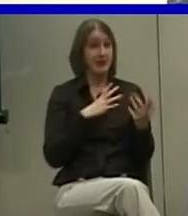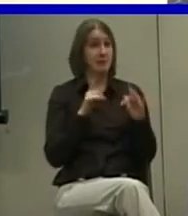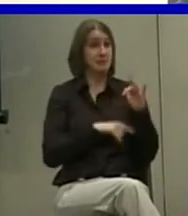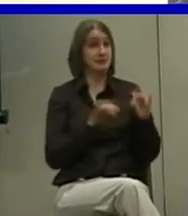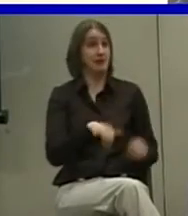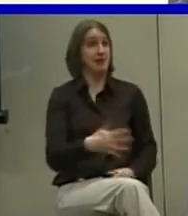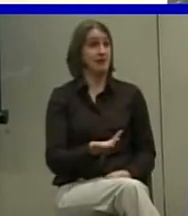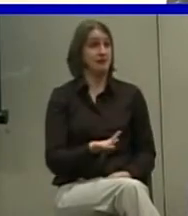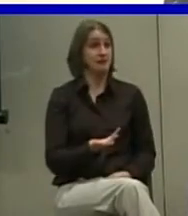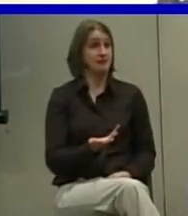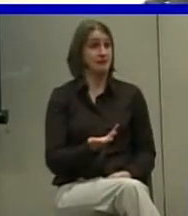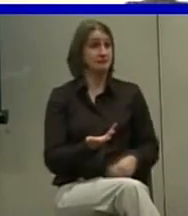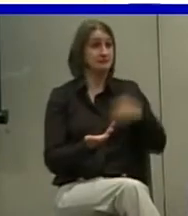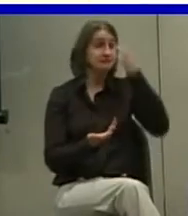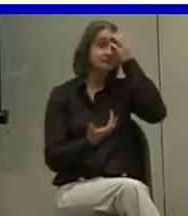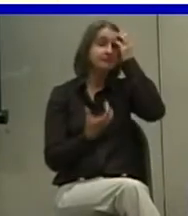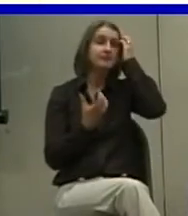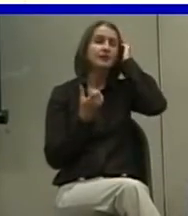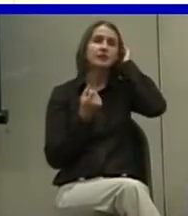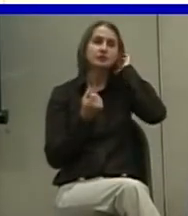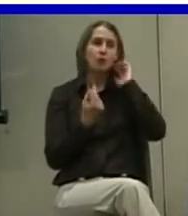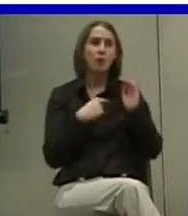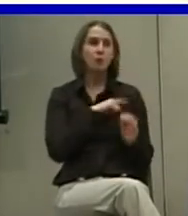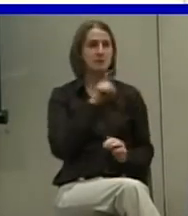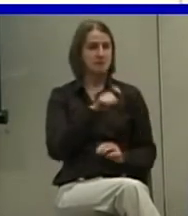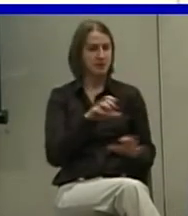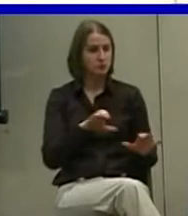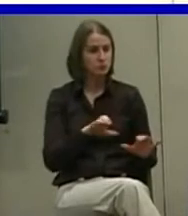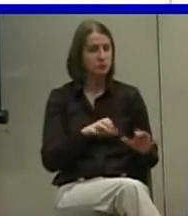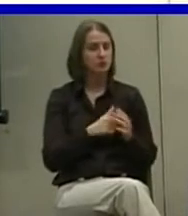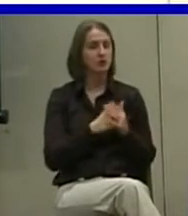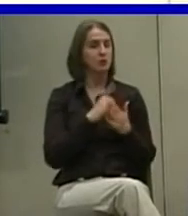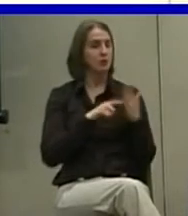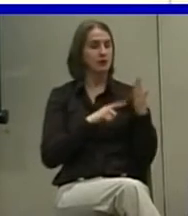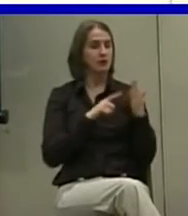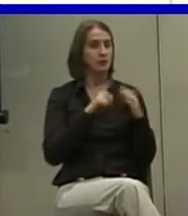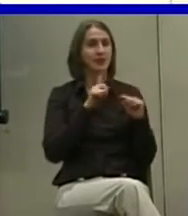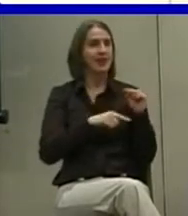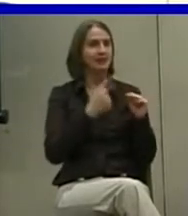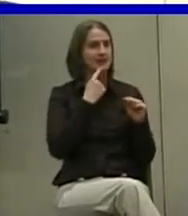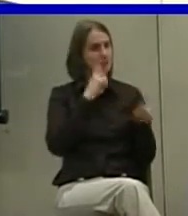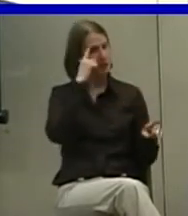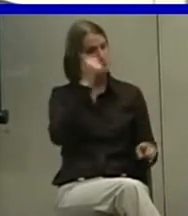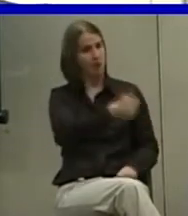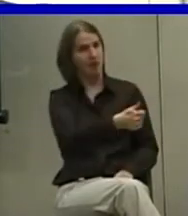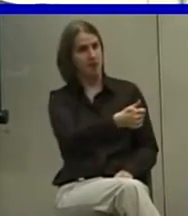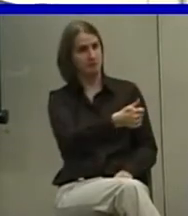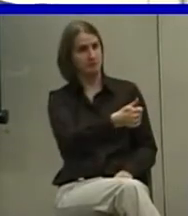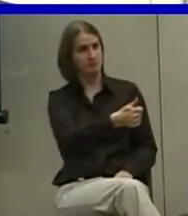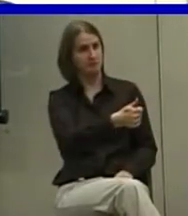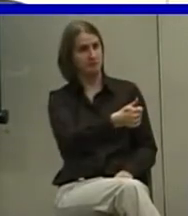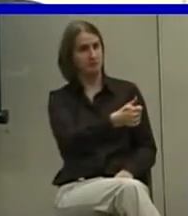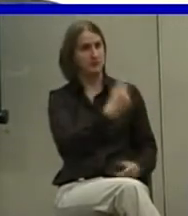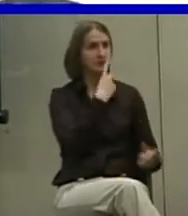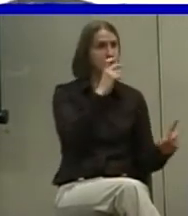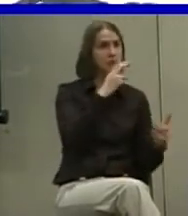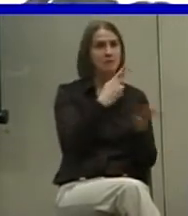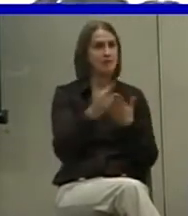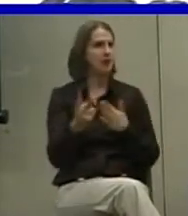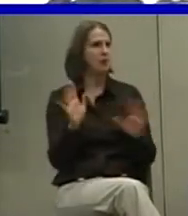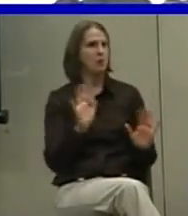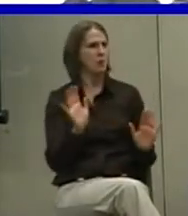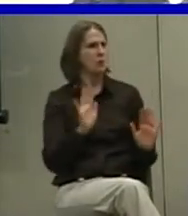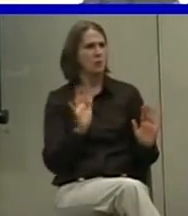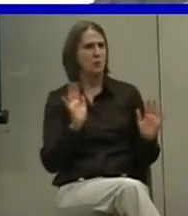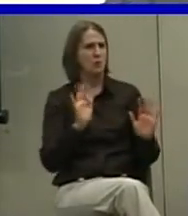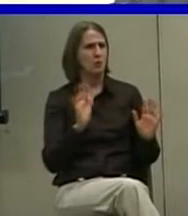thing. So what we have to do then is we can't say it's up to the kid. That's something I don't like to hear. You